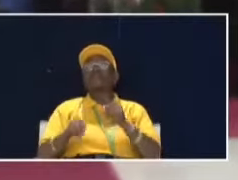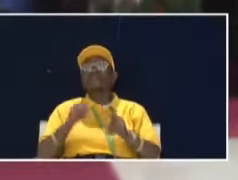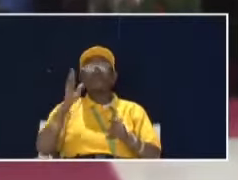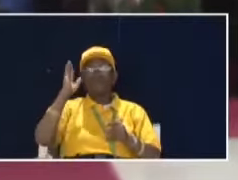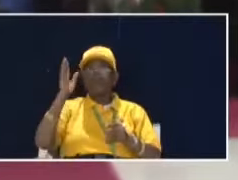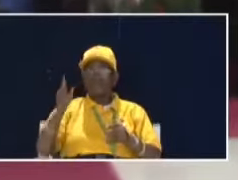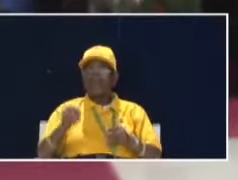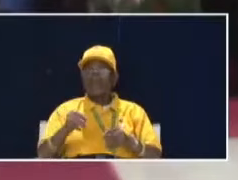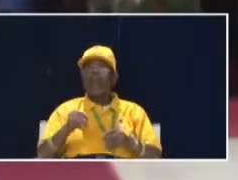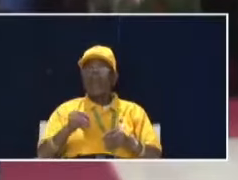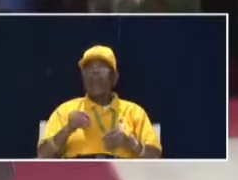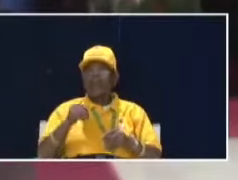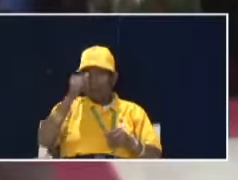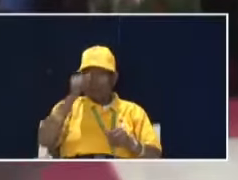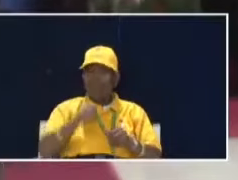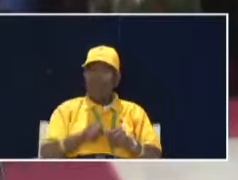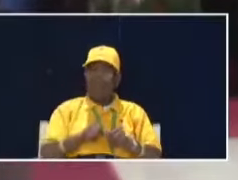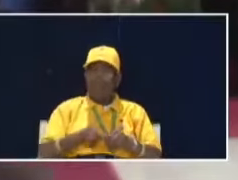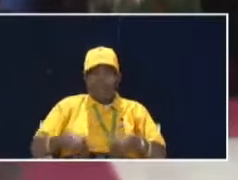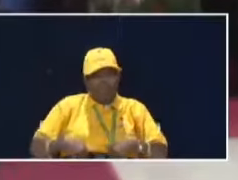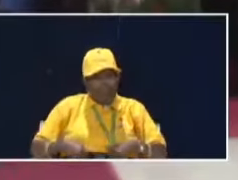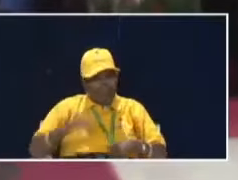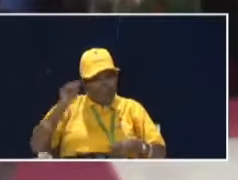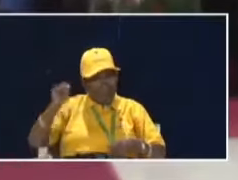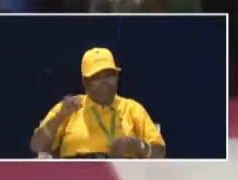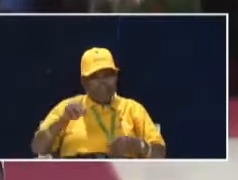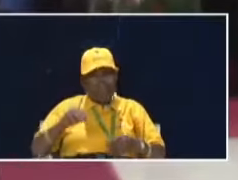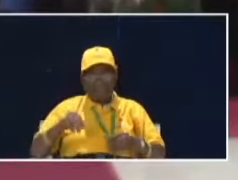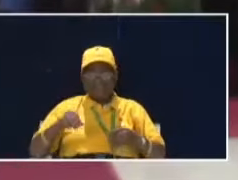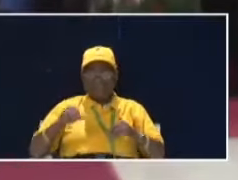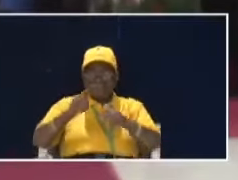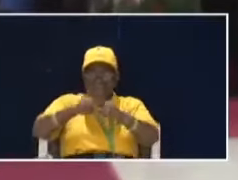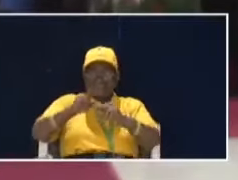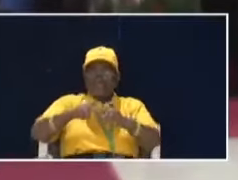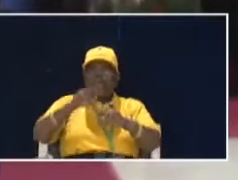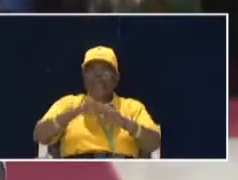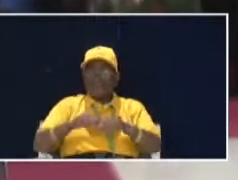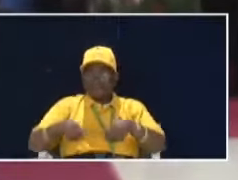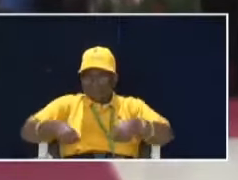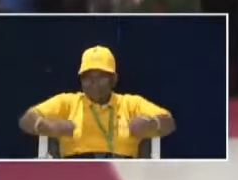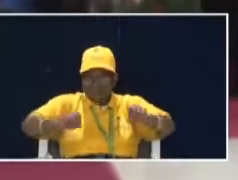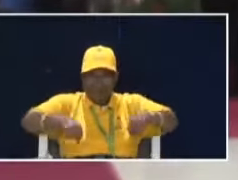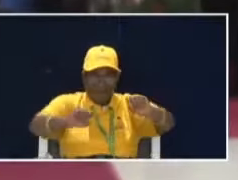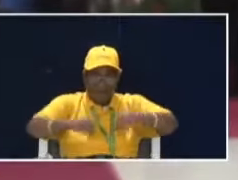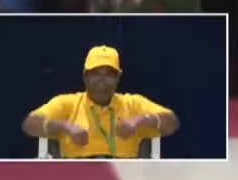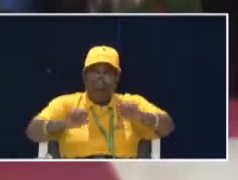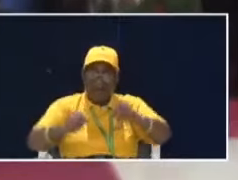on Triumph, and the vroom, vroom.